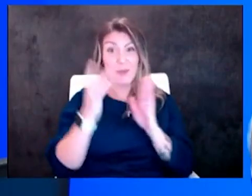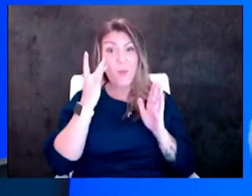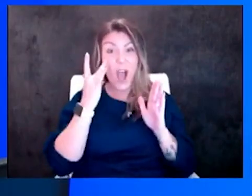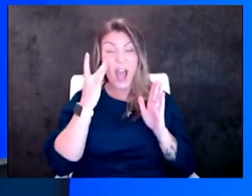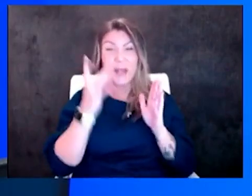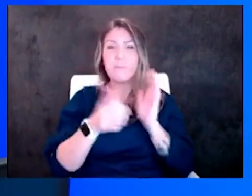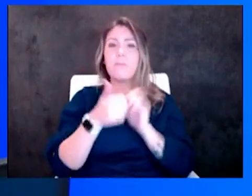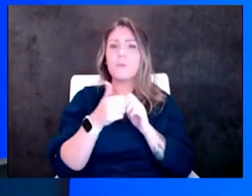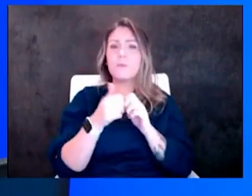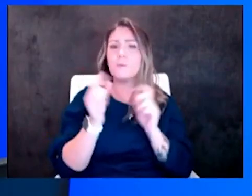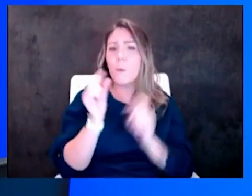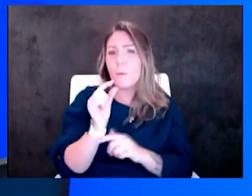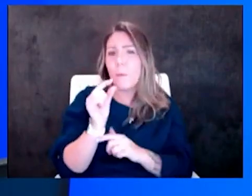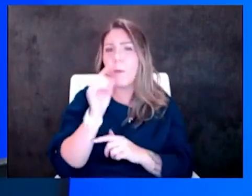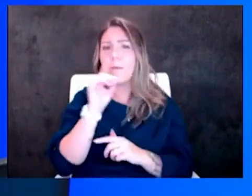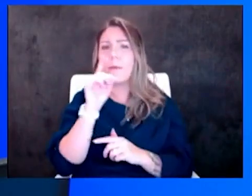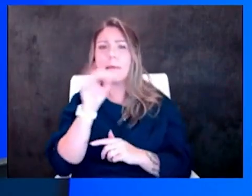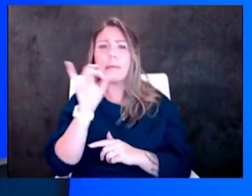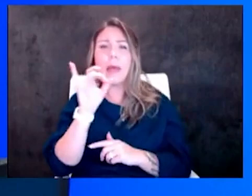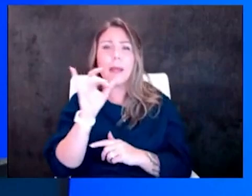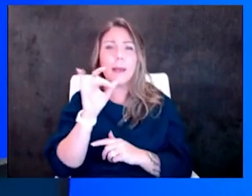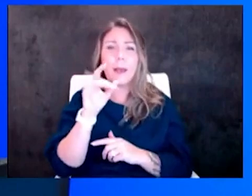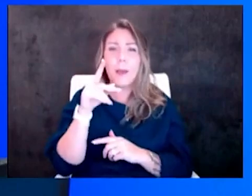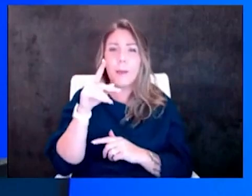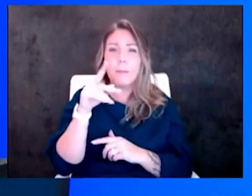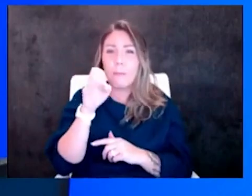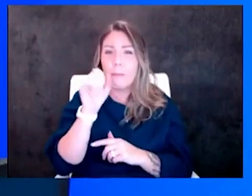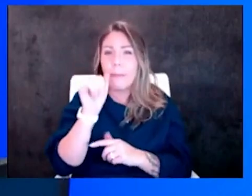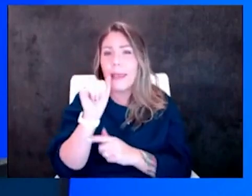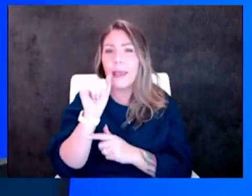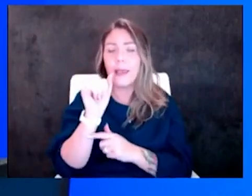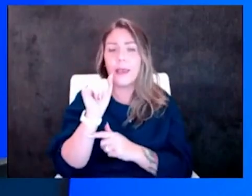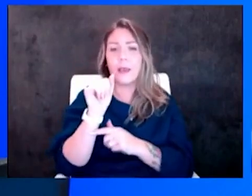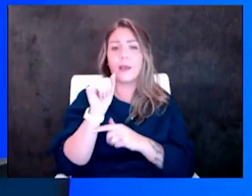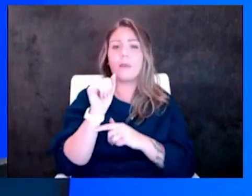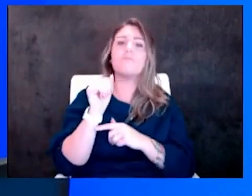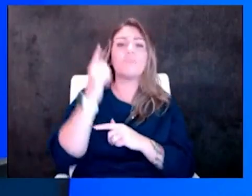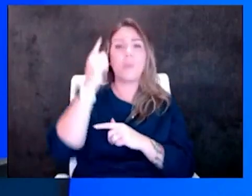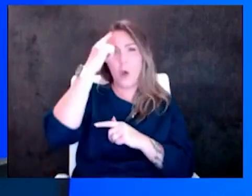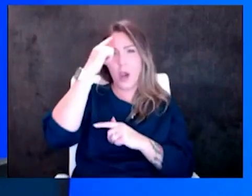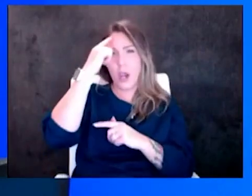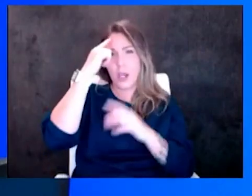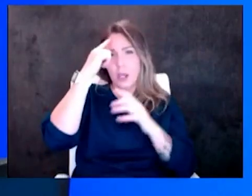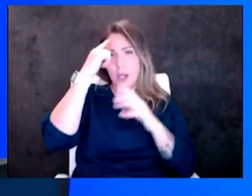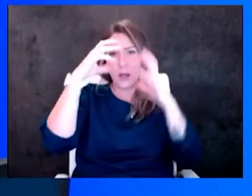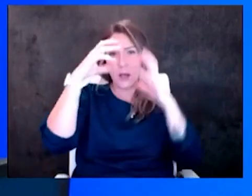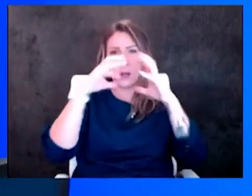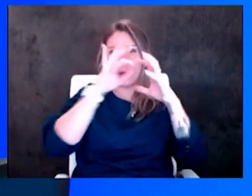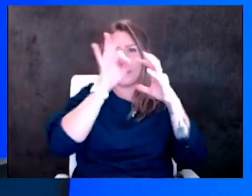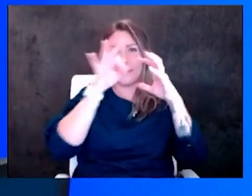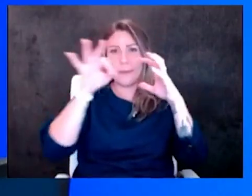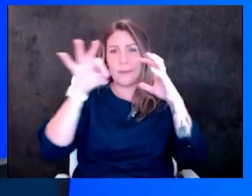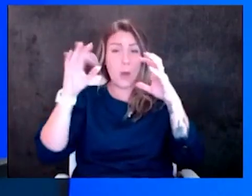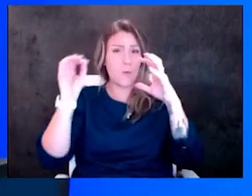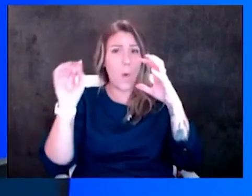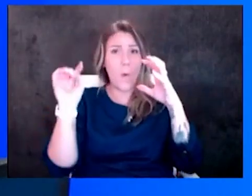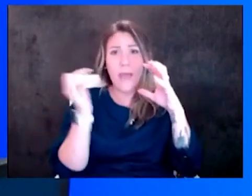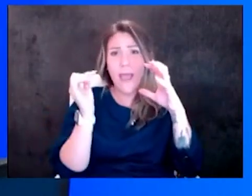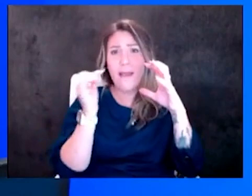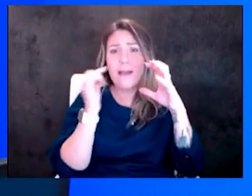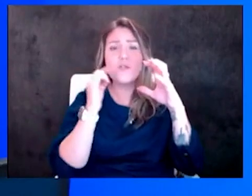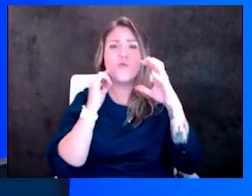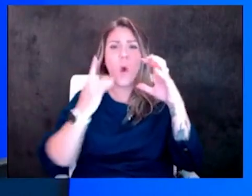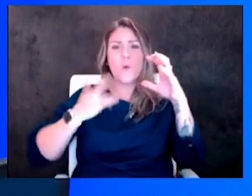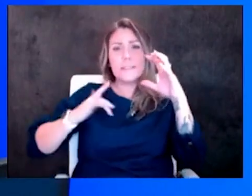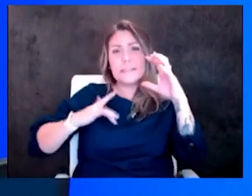order of the size of a pea, on the blood vessels in the brain. The brain has no pain fibers, no sensory fibers. The brain has